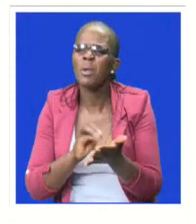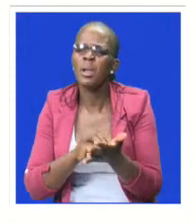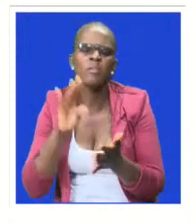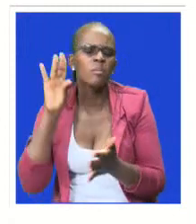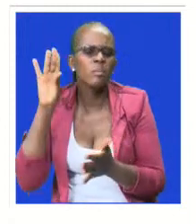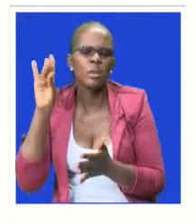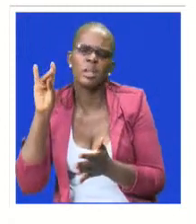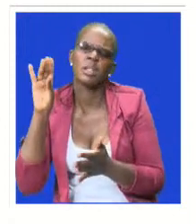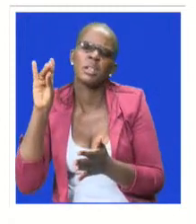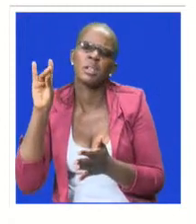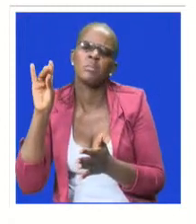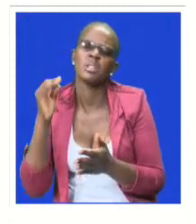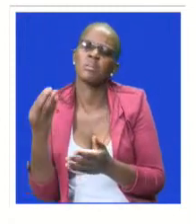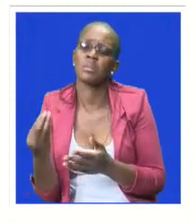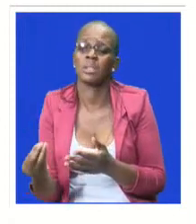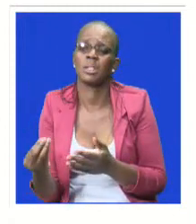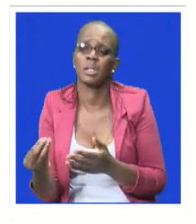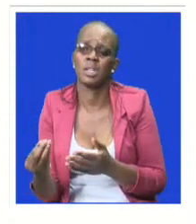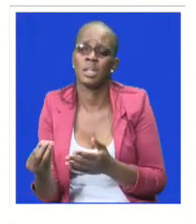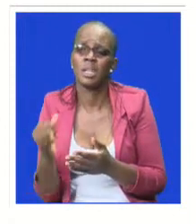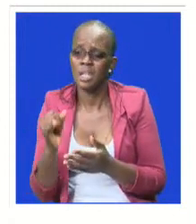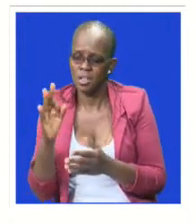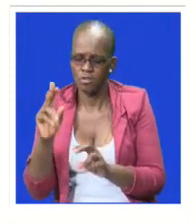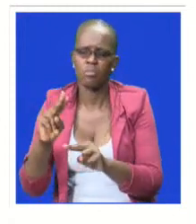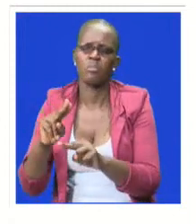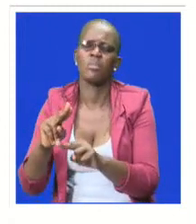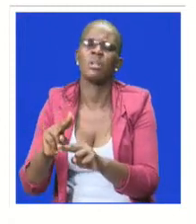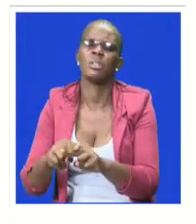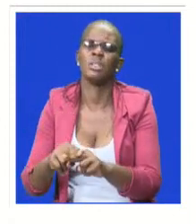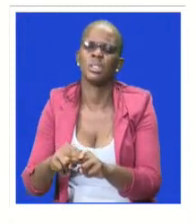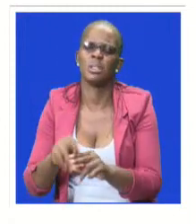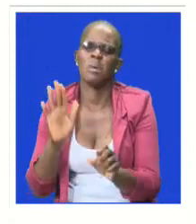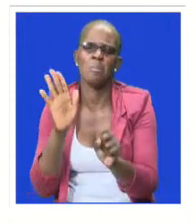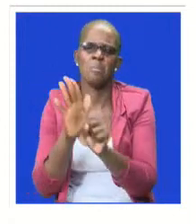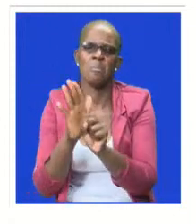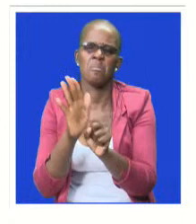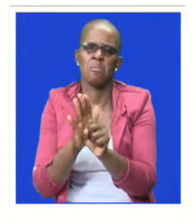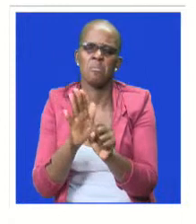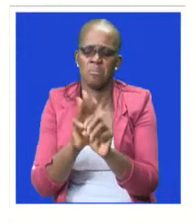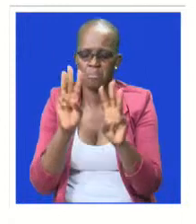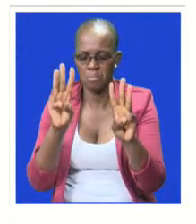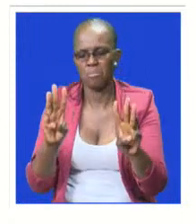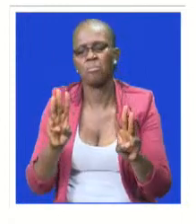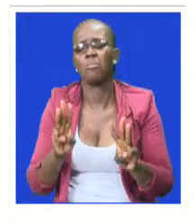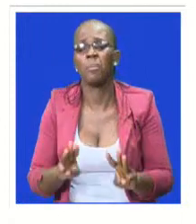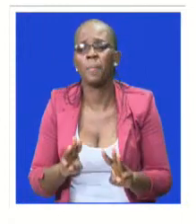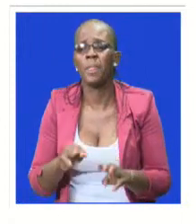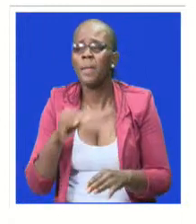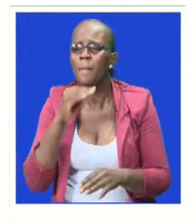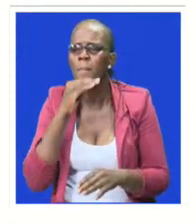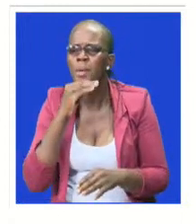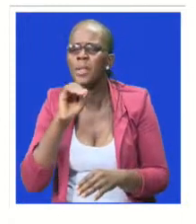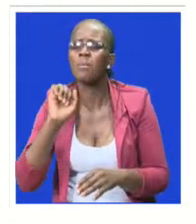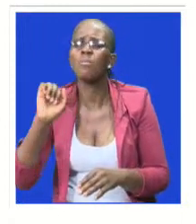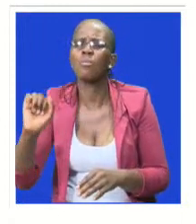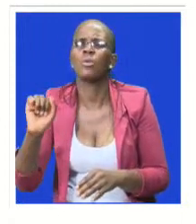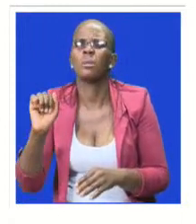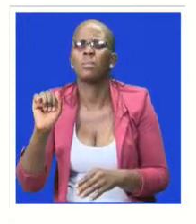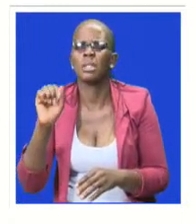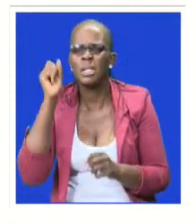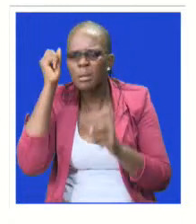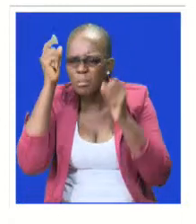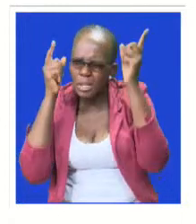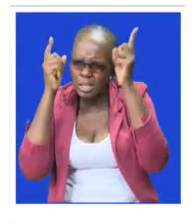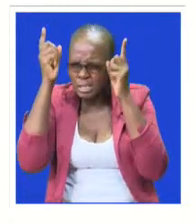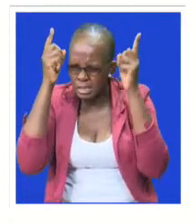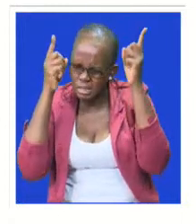they are in big numbers. That is why they decided that it is good for them to live